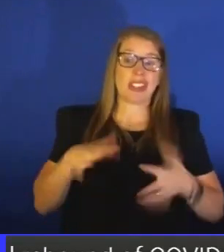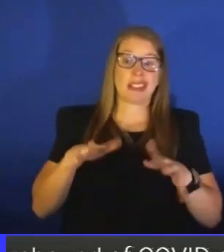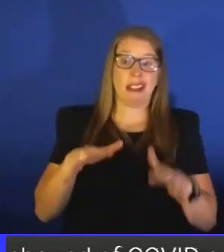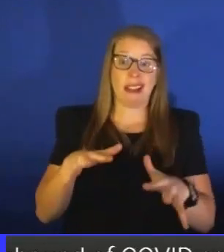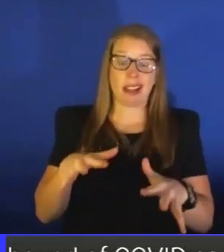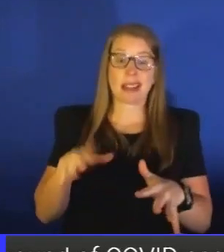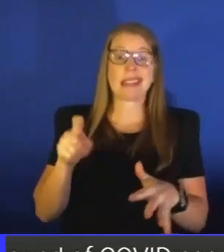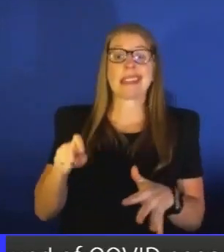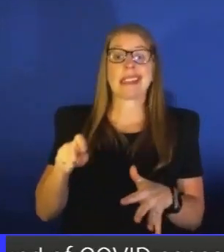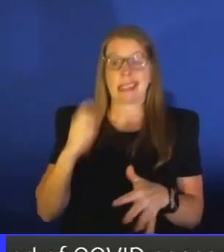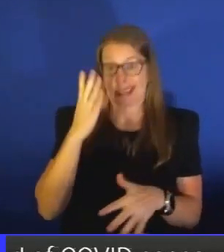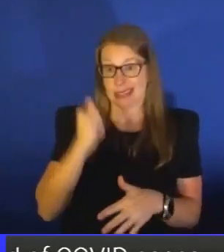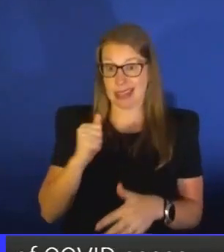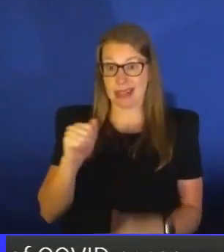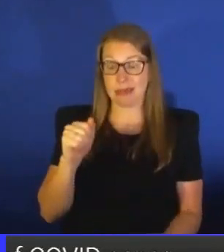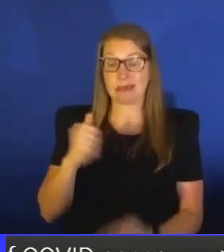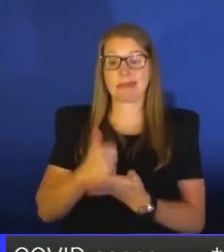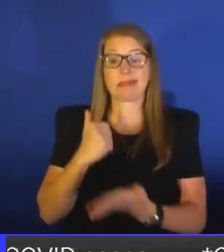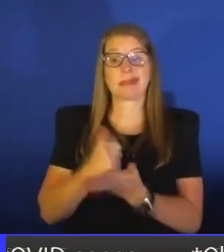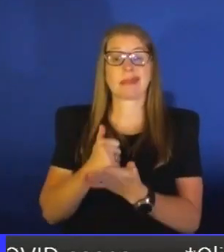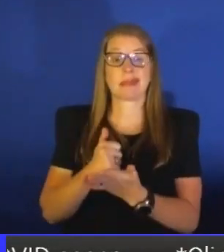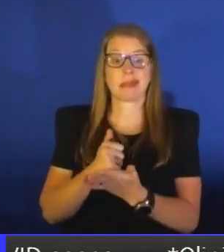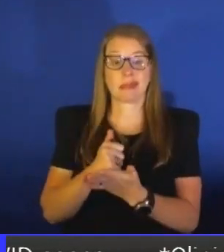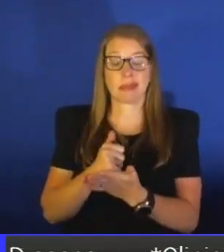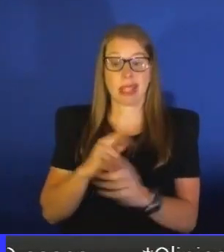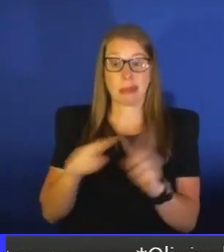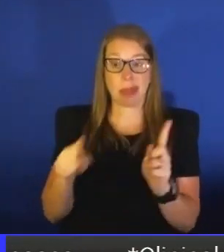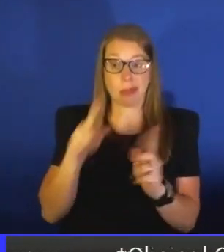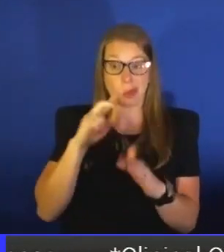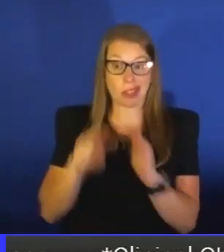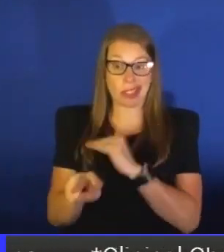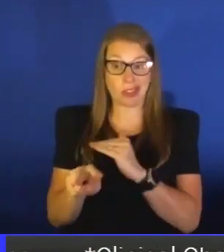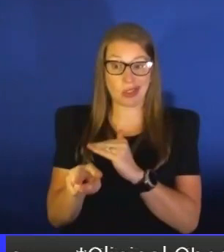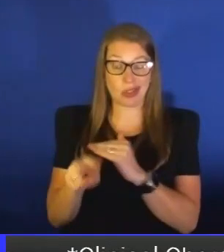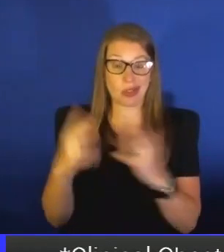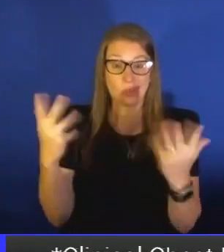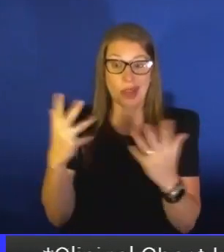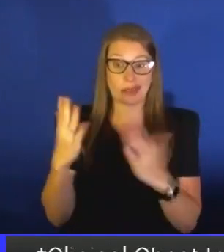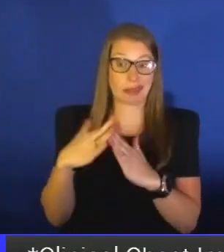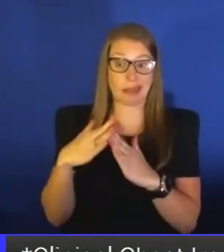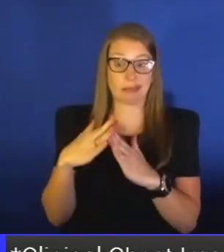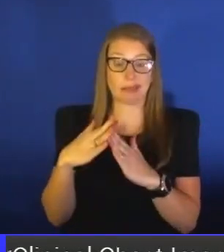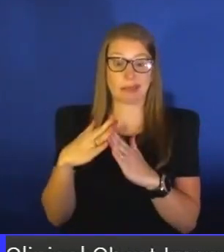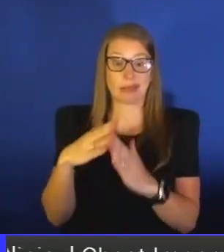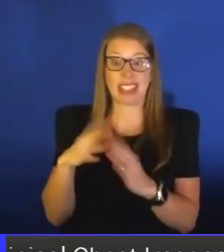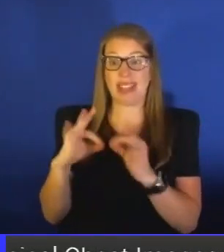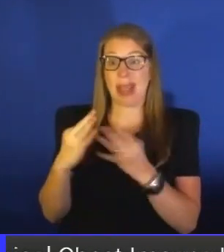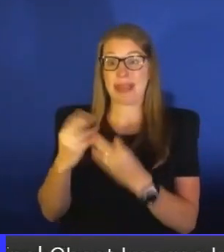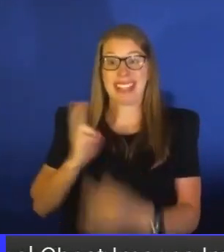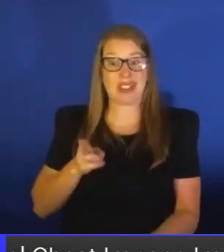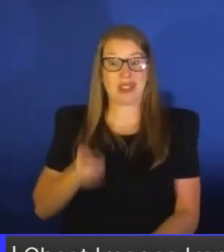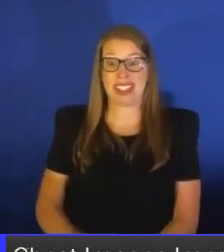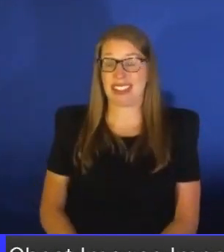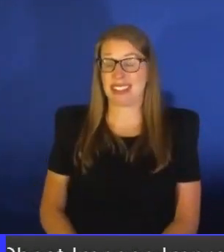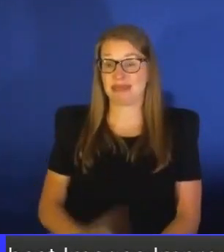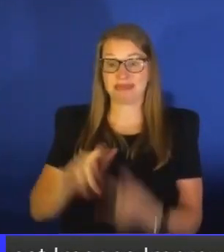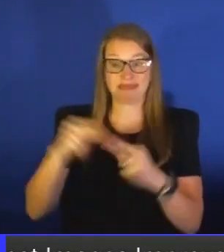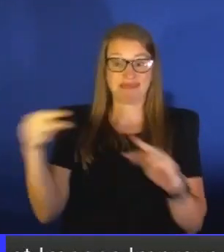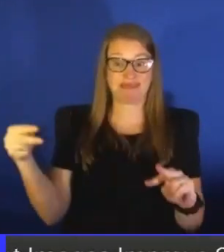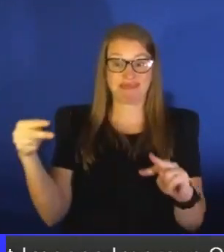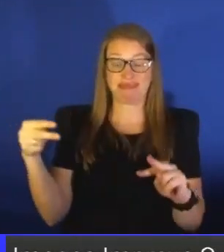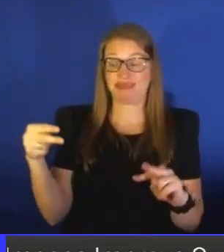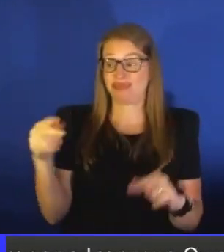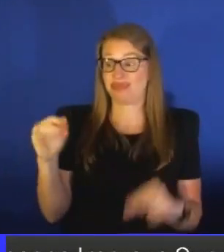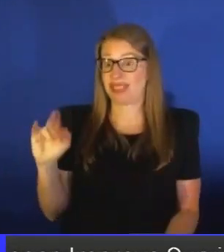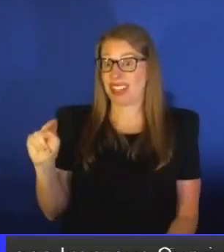sleep aids. But like I said, one of the strongest factors are patient family history. There's genetics of insomnia that we're